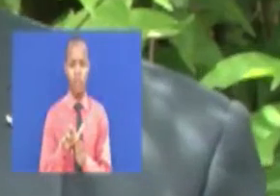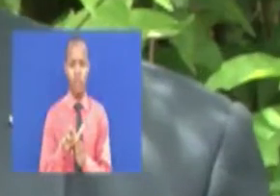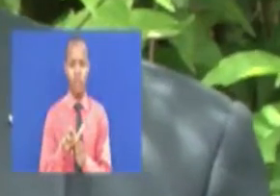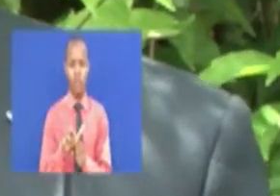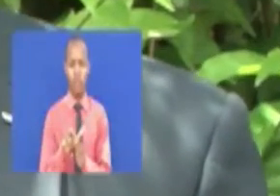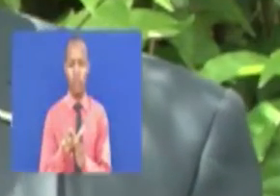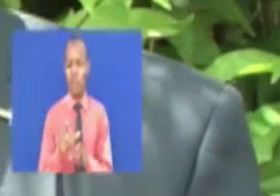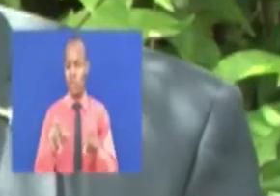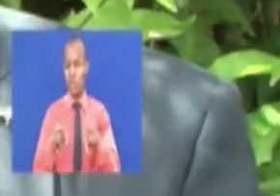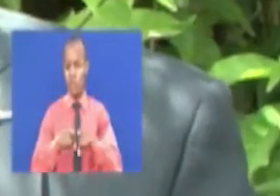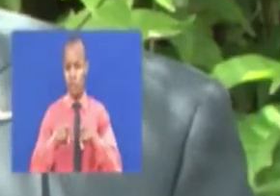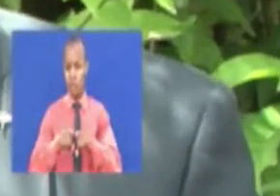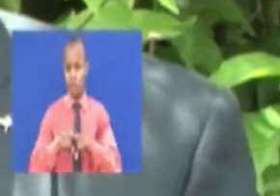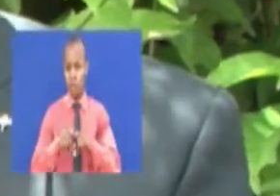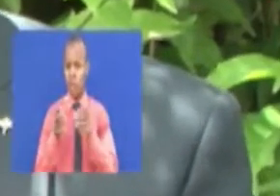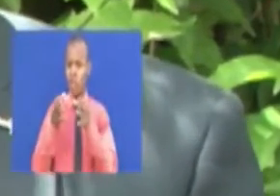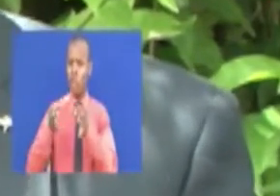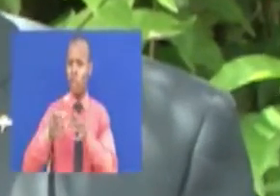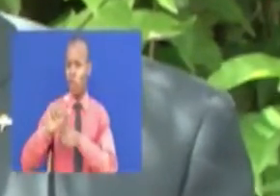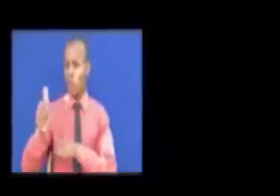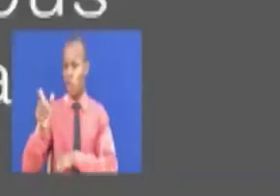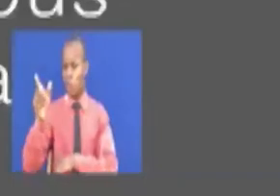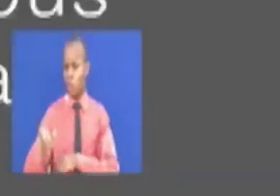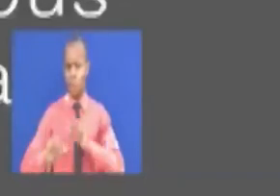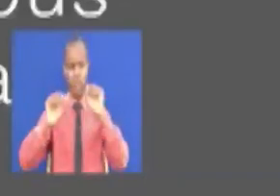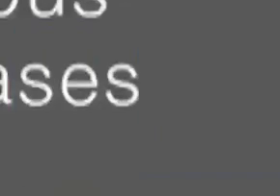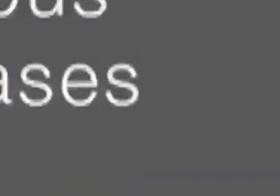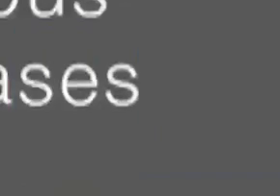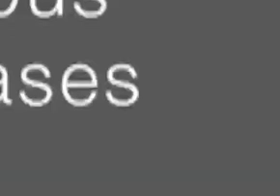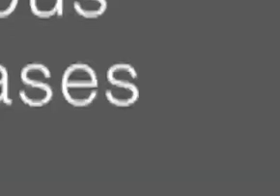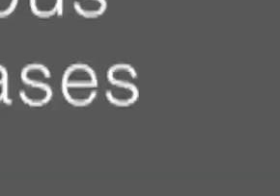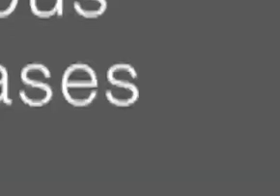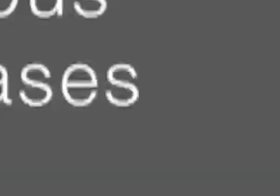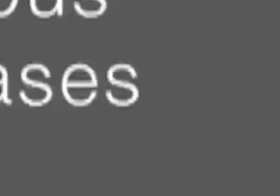from the same way every other person can contract it.